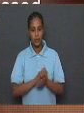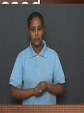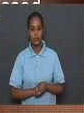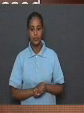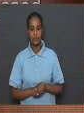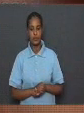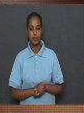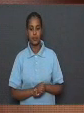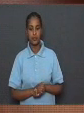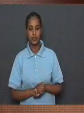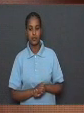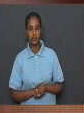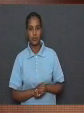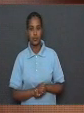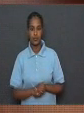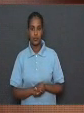Time's up.